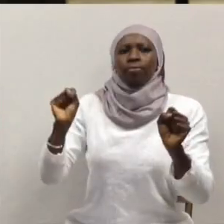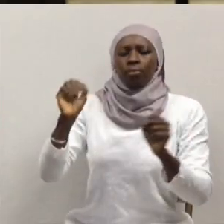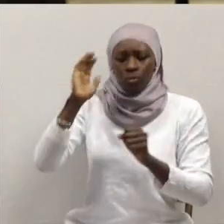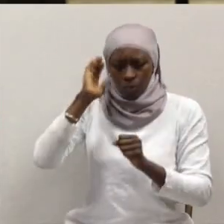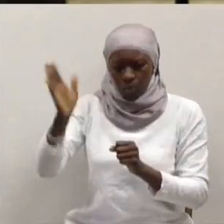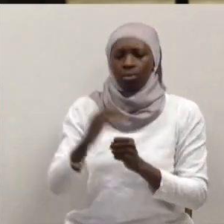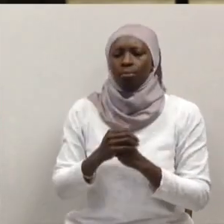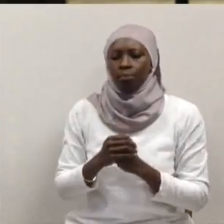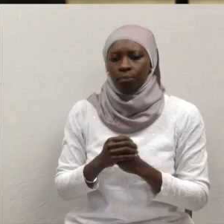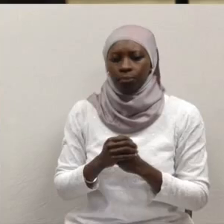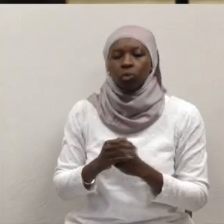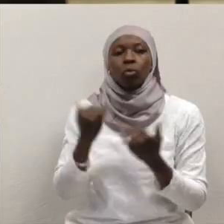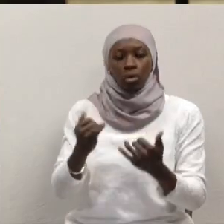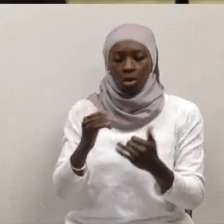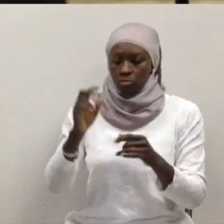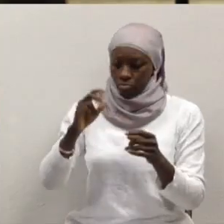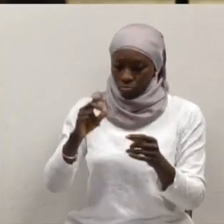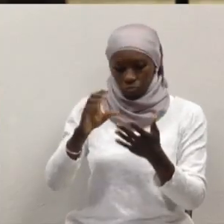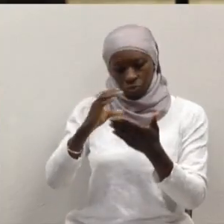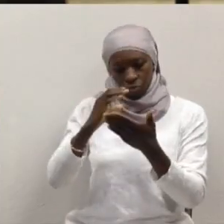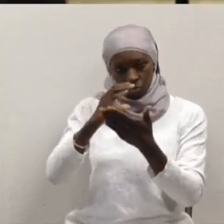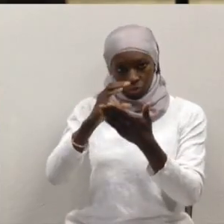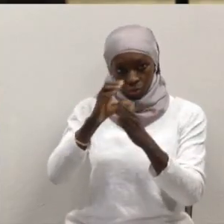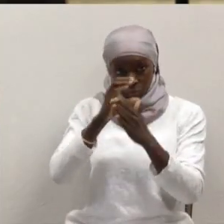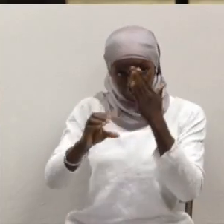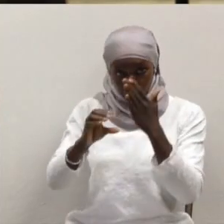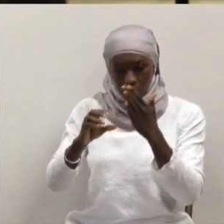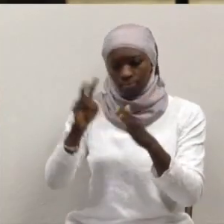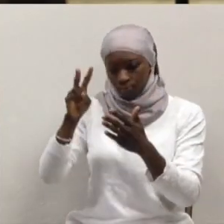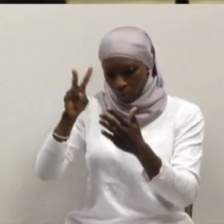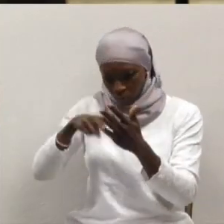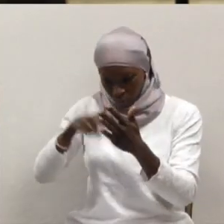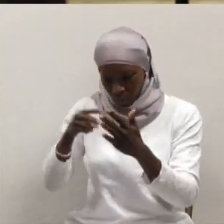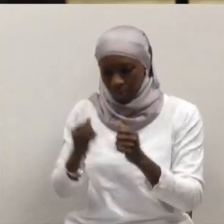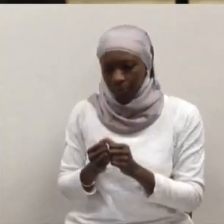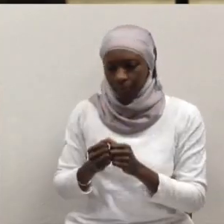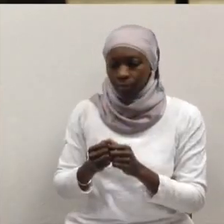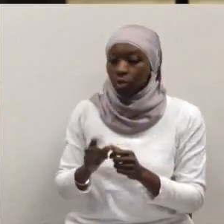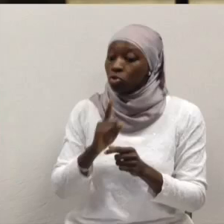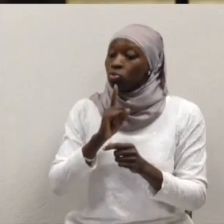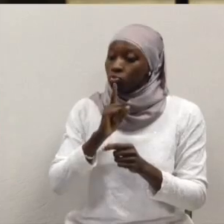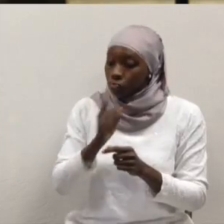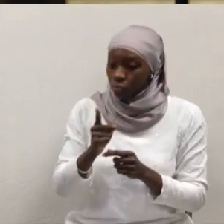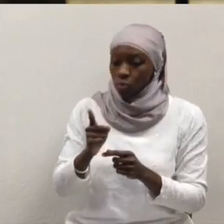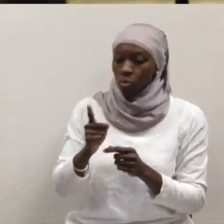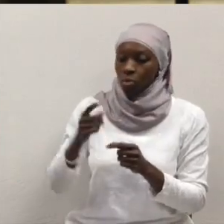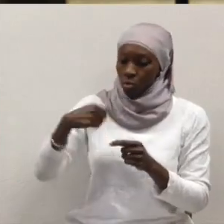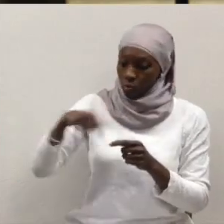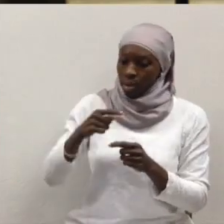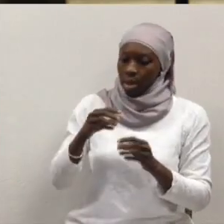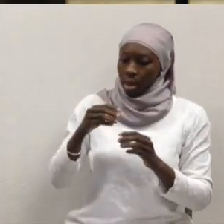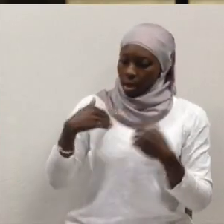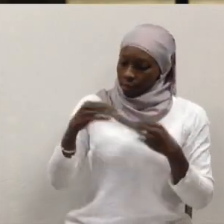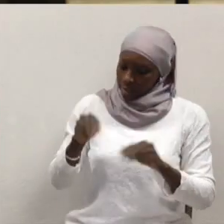Let's go to the surah. Indeed, you have been given, we have given you, O Muhammad, a